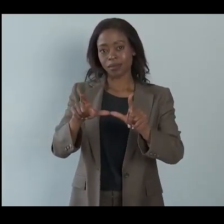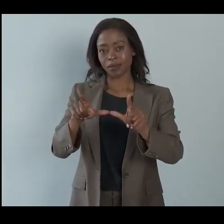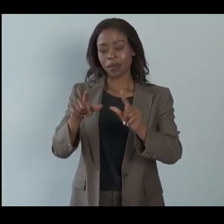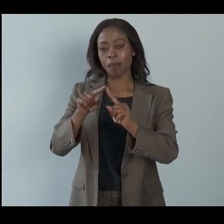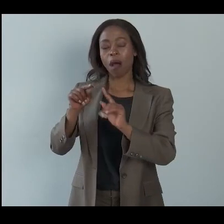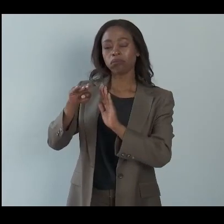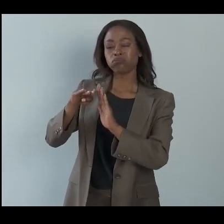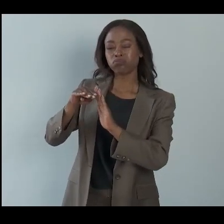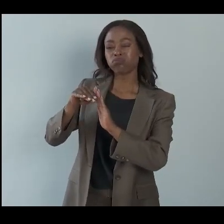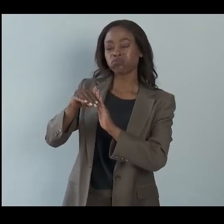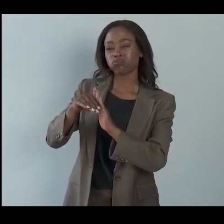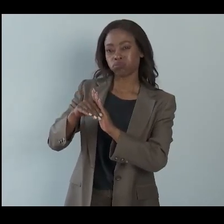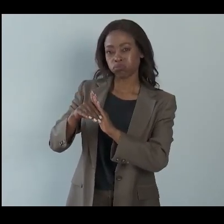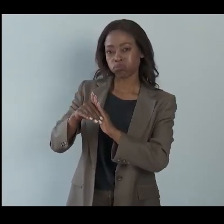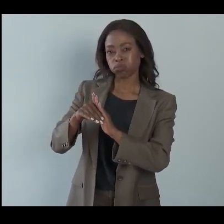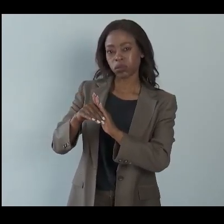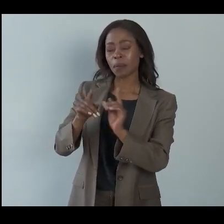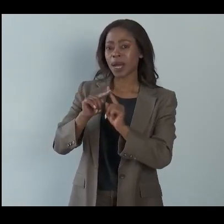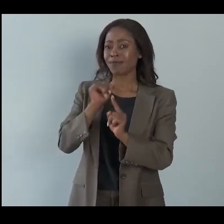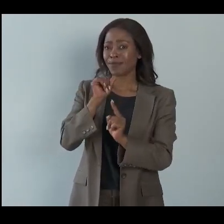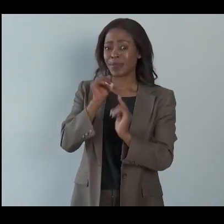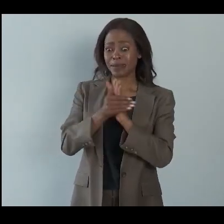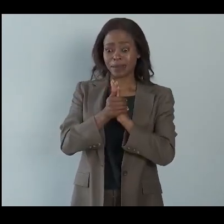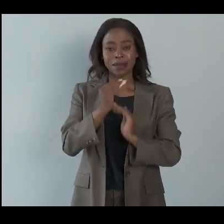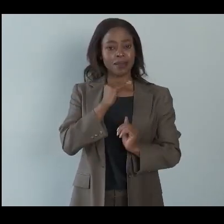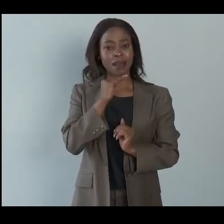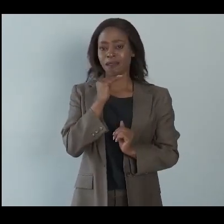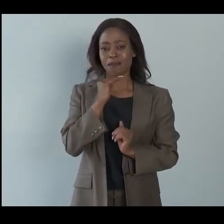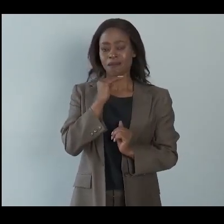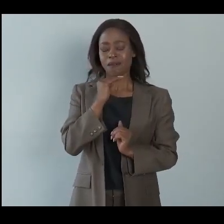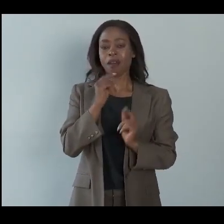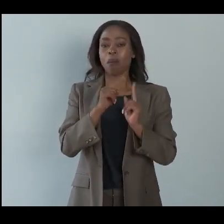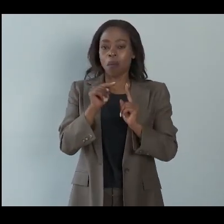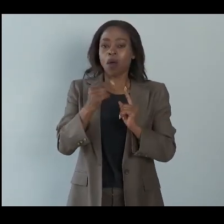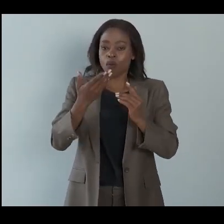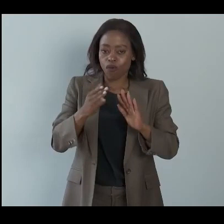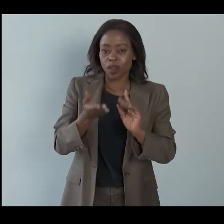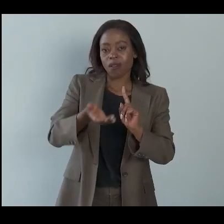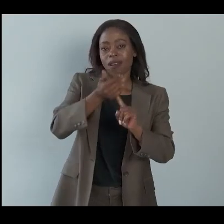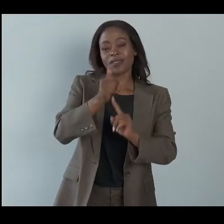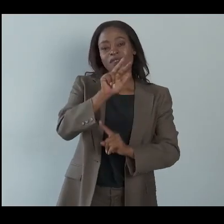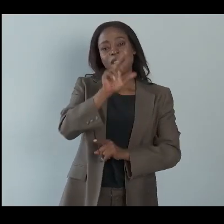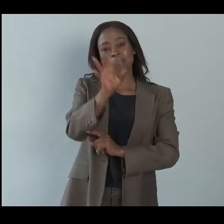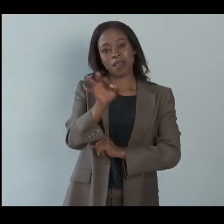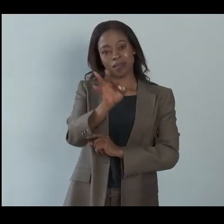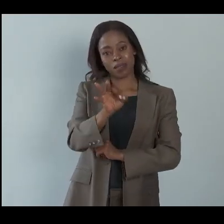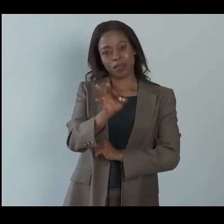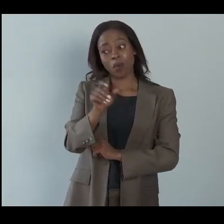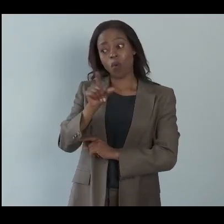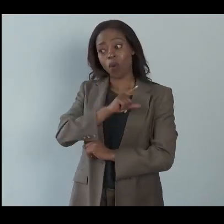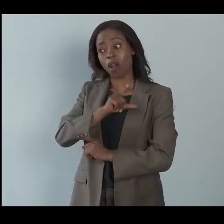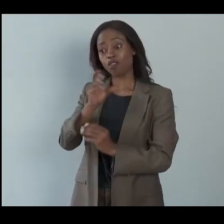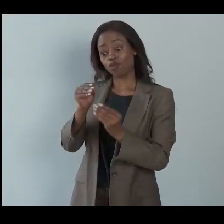contributor. Despite these skill shortages, revenue grew by 8%, mainly driven by software services and business